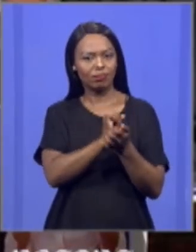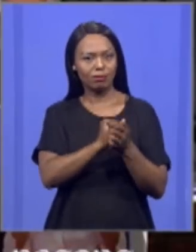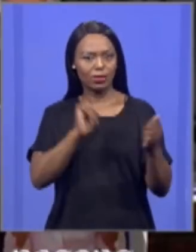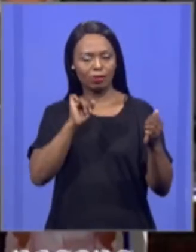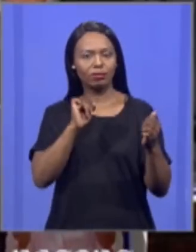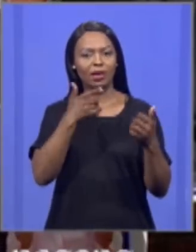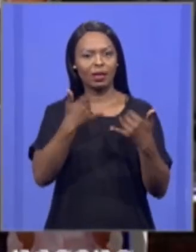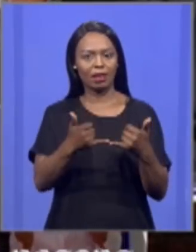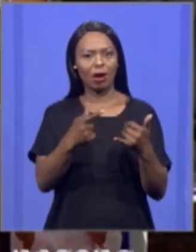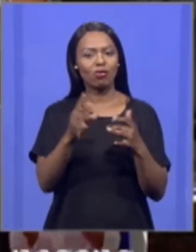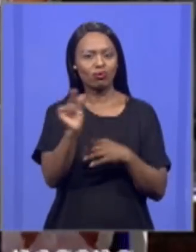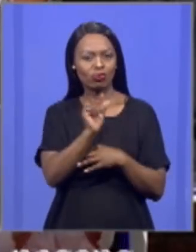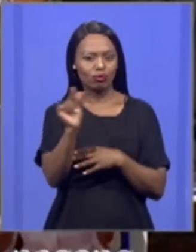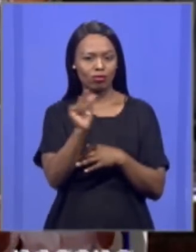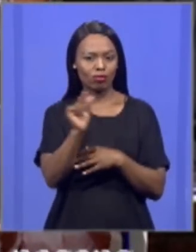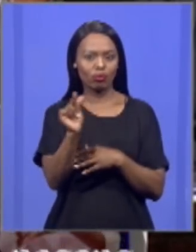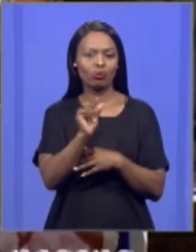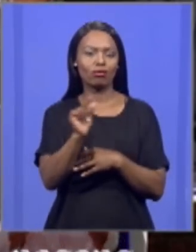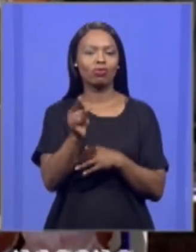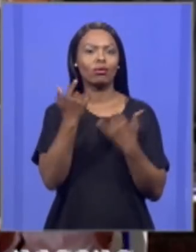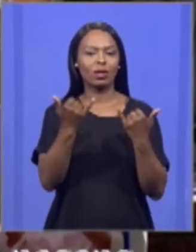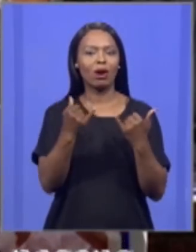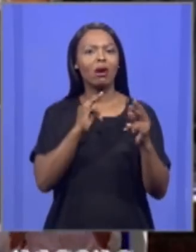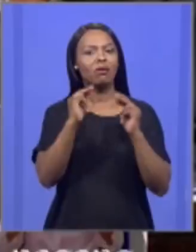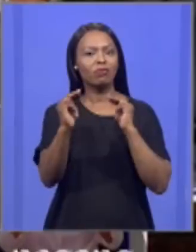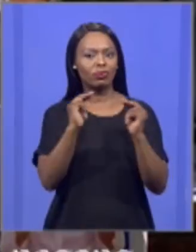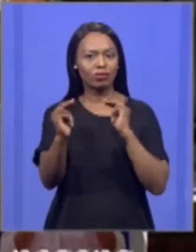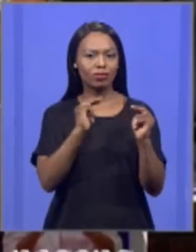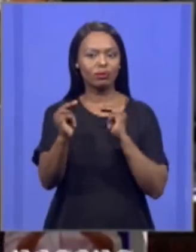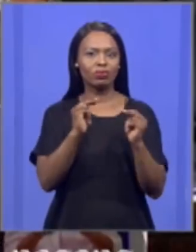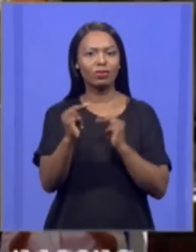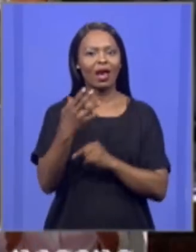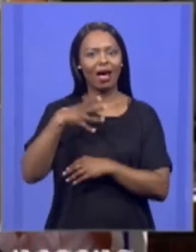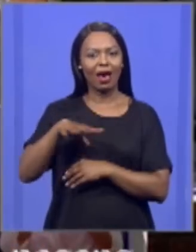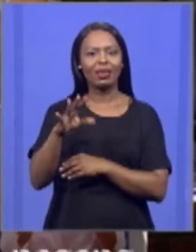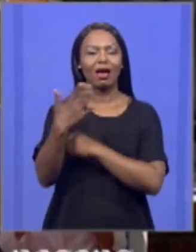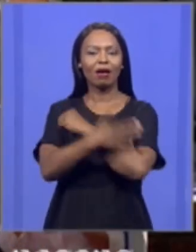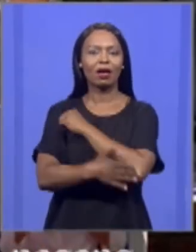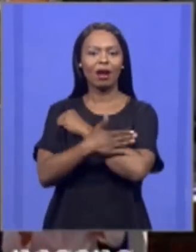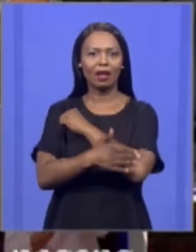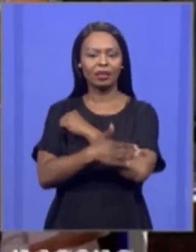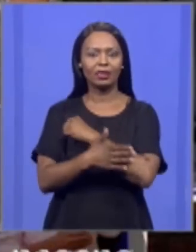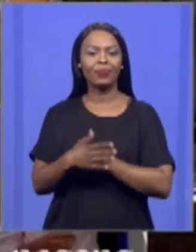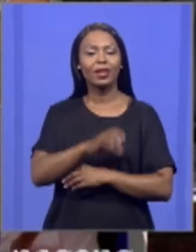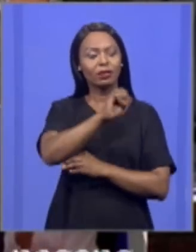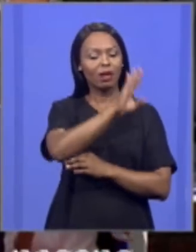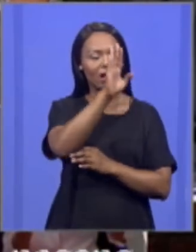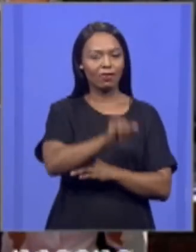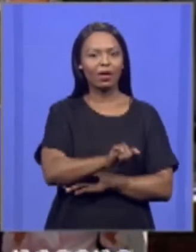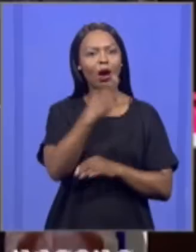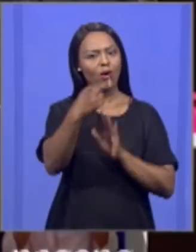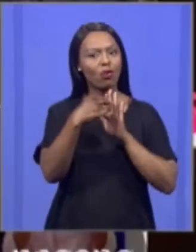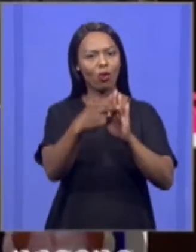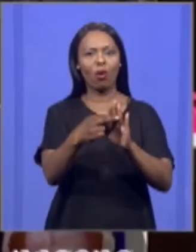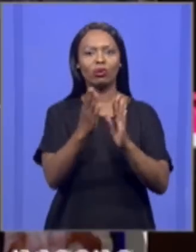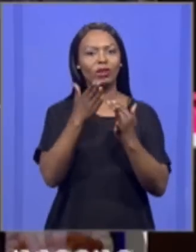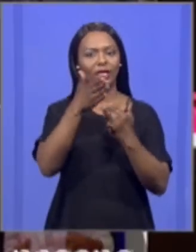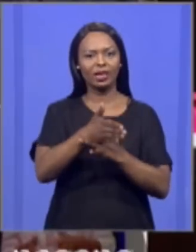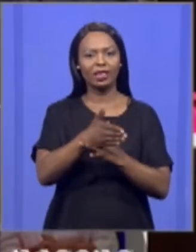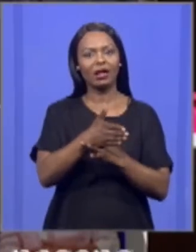than ever. And this has been facilitated by third-party countries. South Africa could play that role.